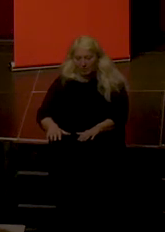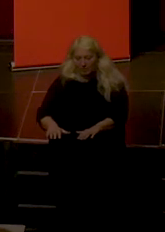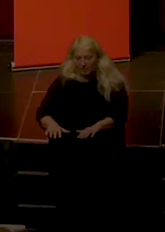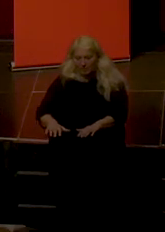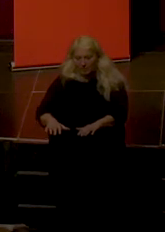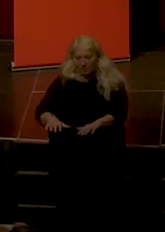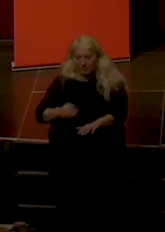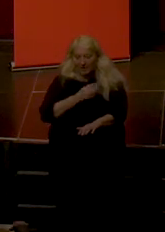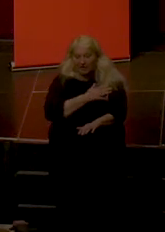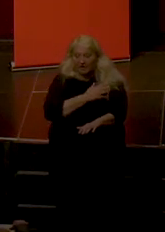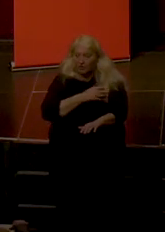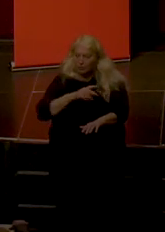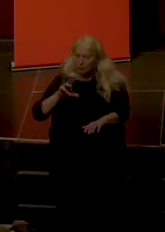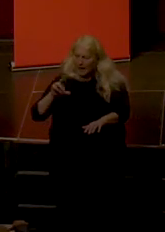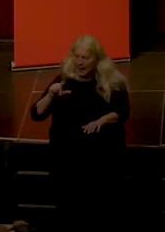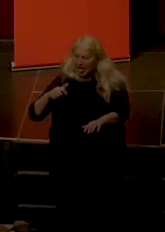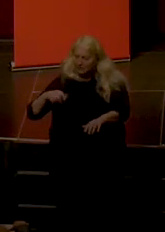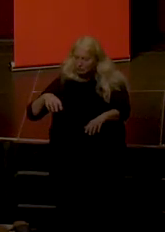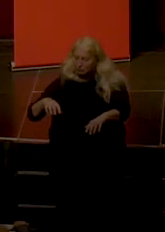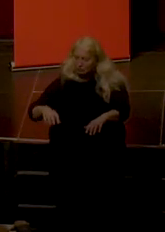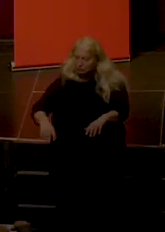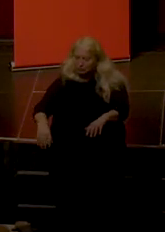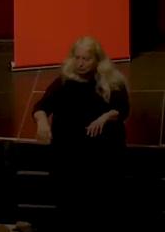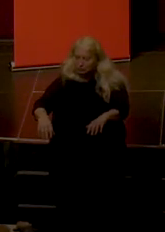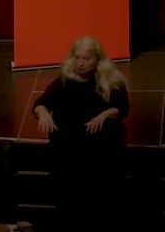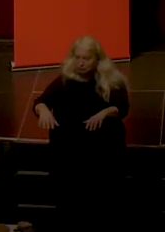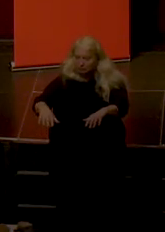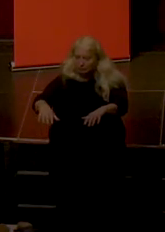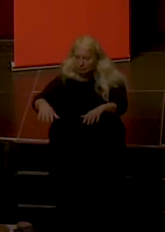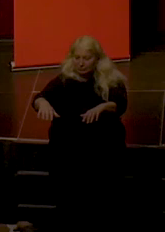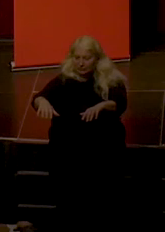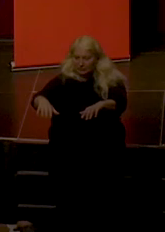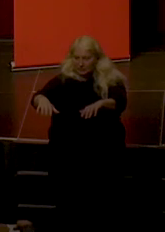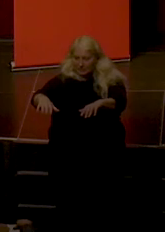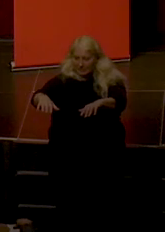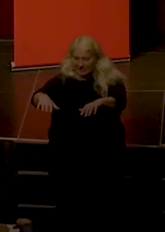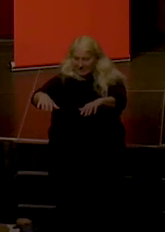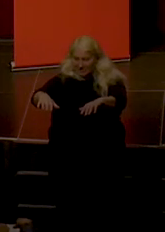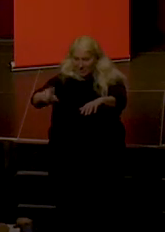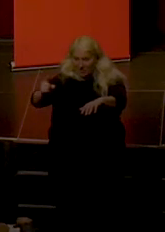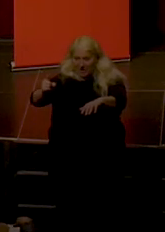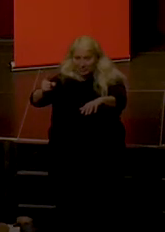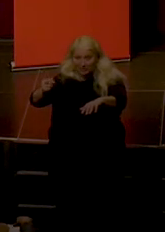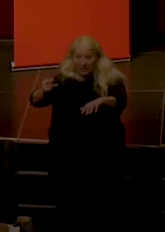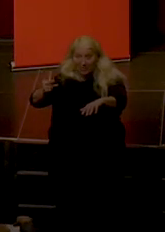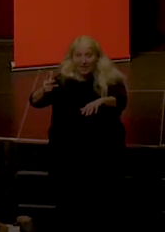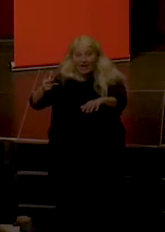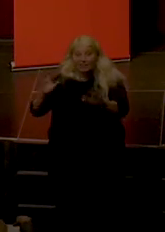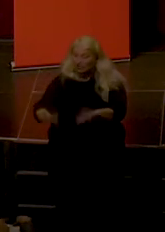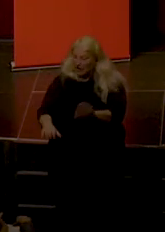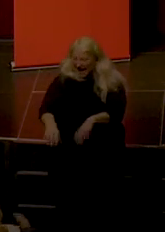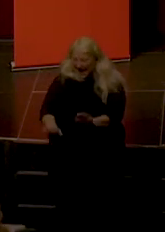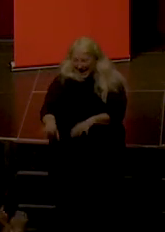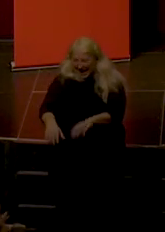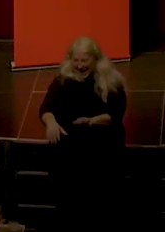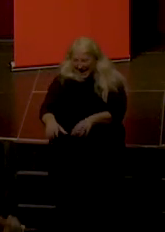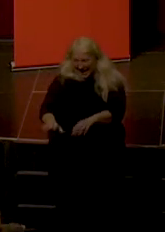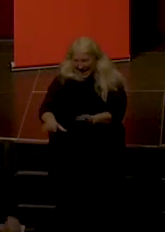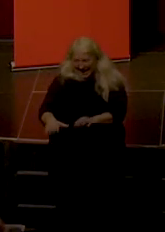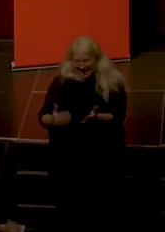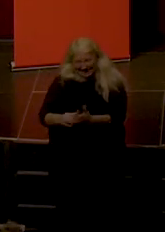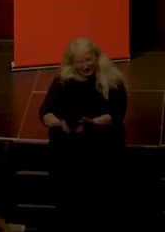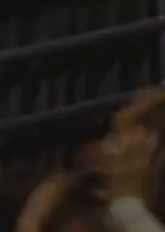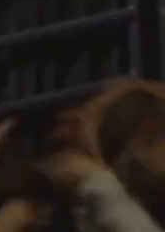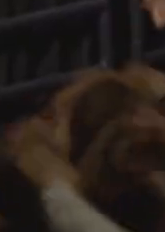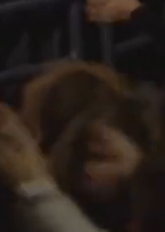Relaxing your shoulders when you do and staying in your bubbles. One, two, three. Shake! Shake the